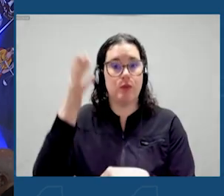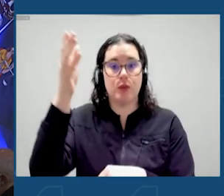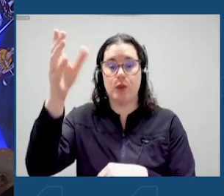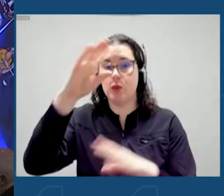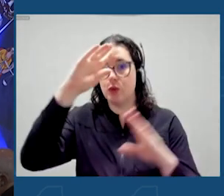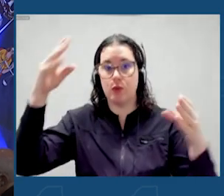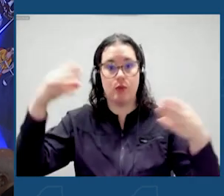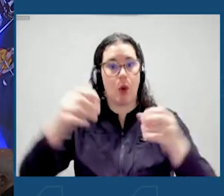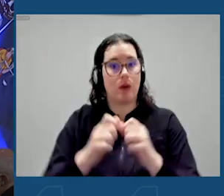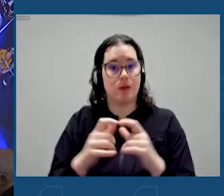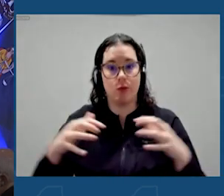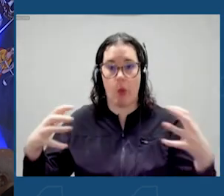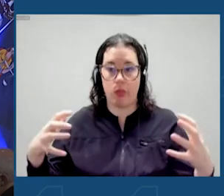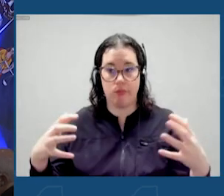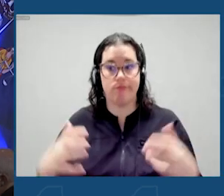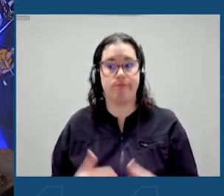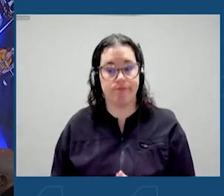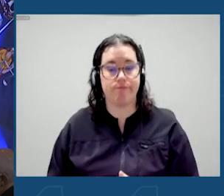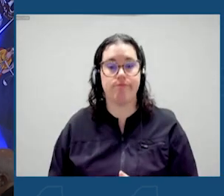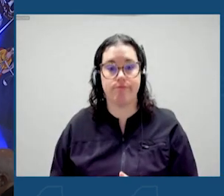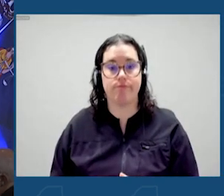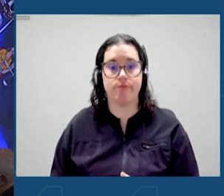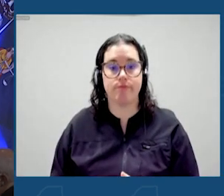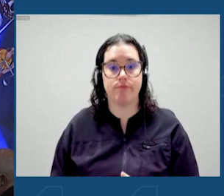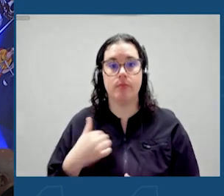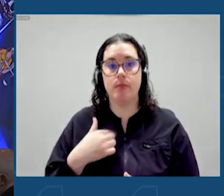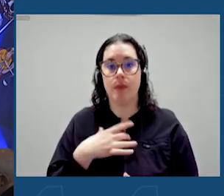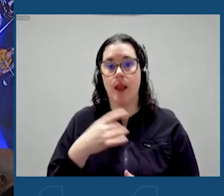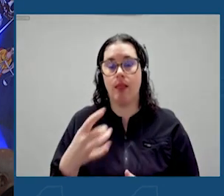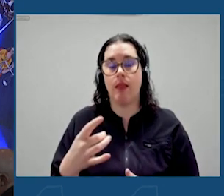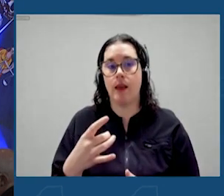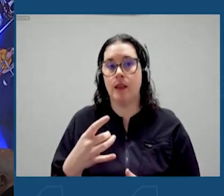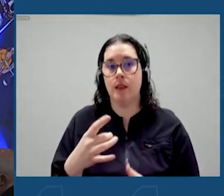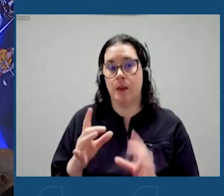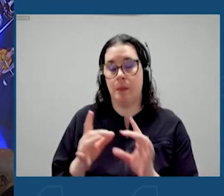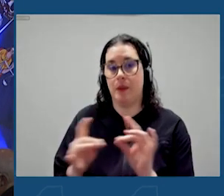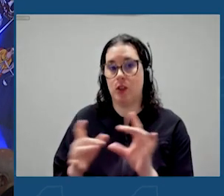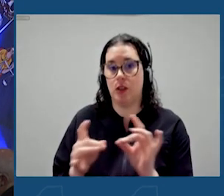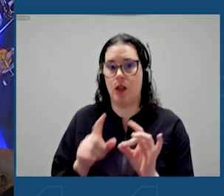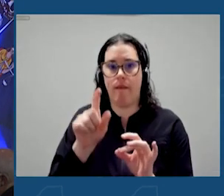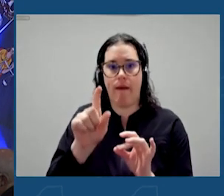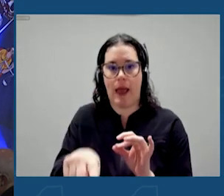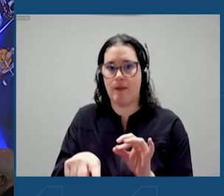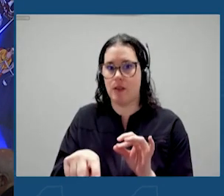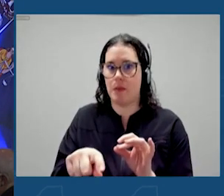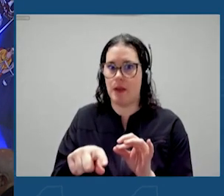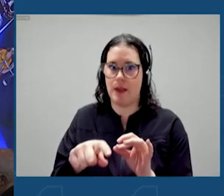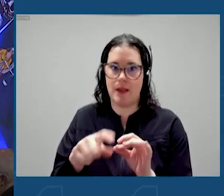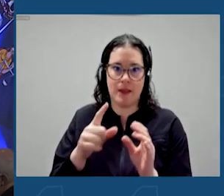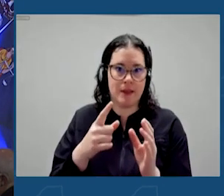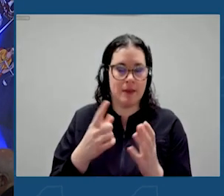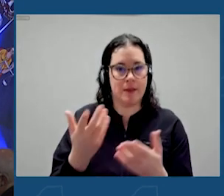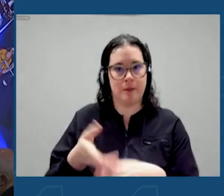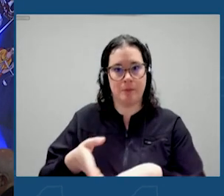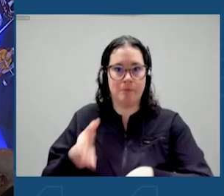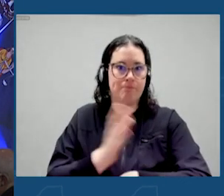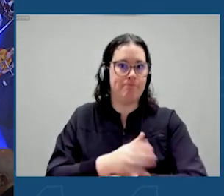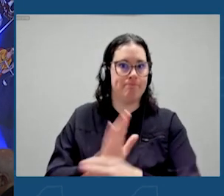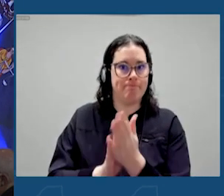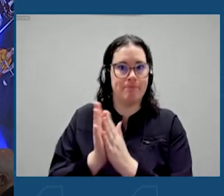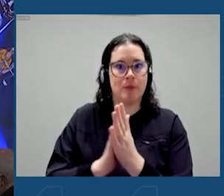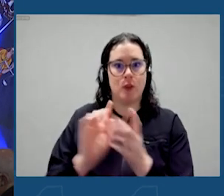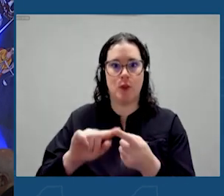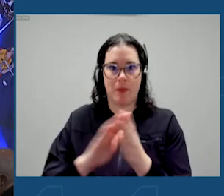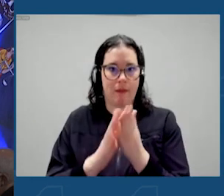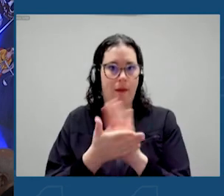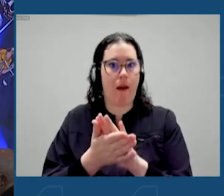future-focused growth. You know, I always like to say, you gotta be prosperous to be progressive. You've